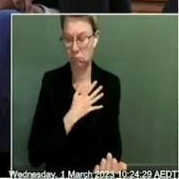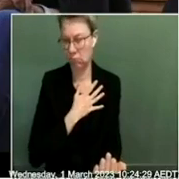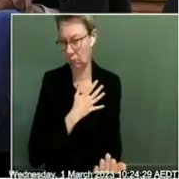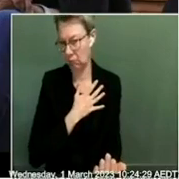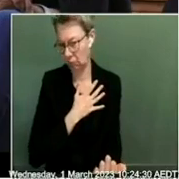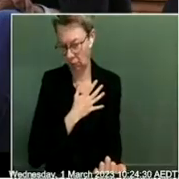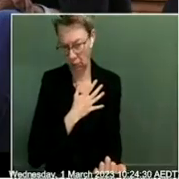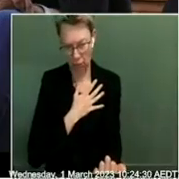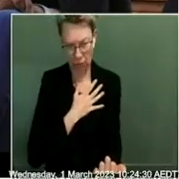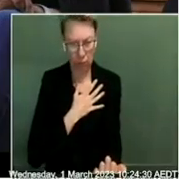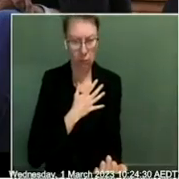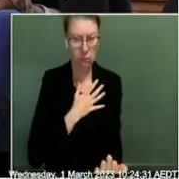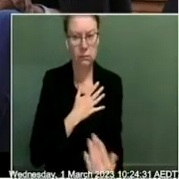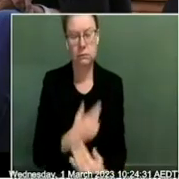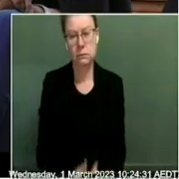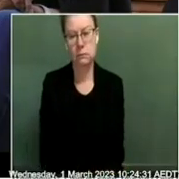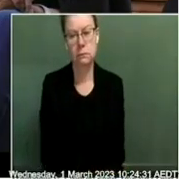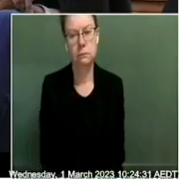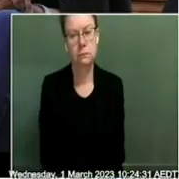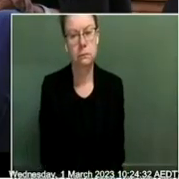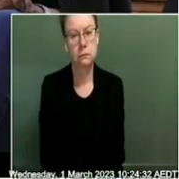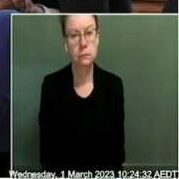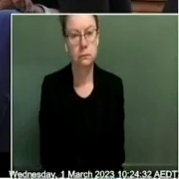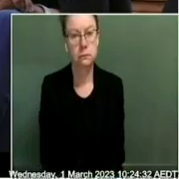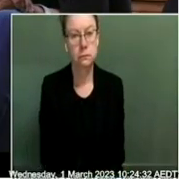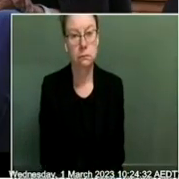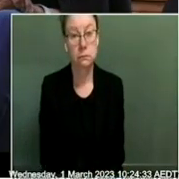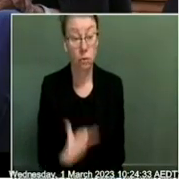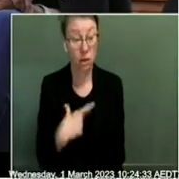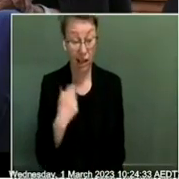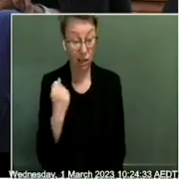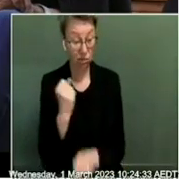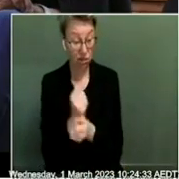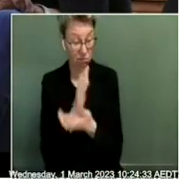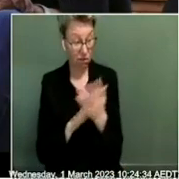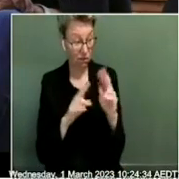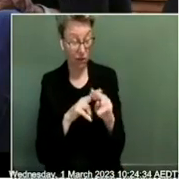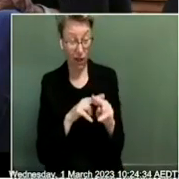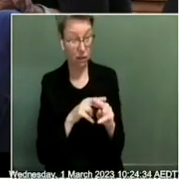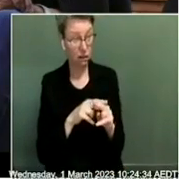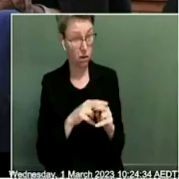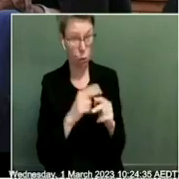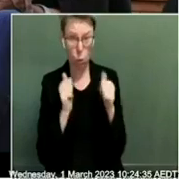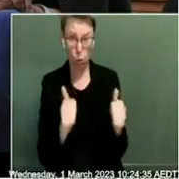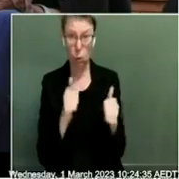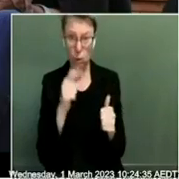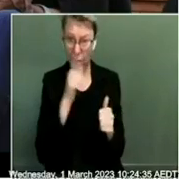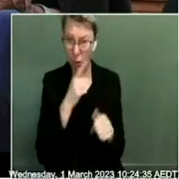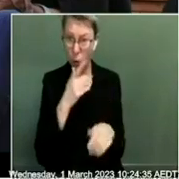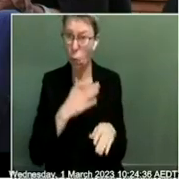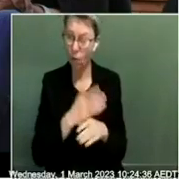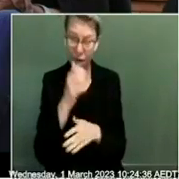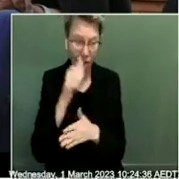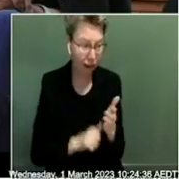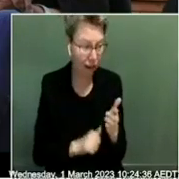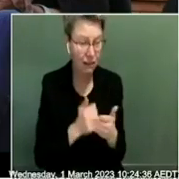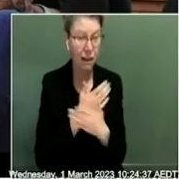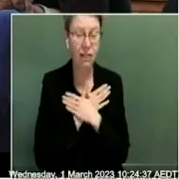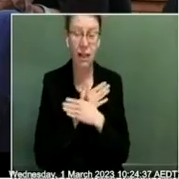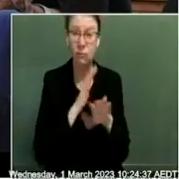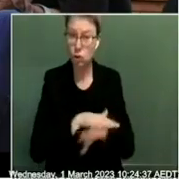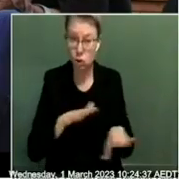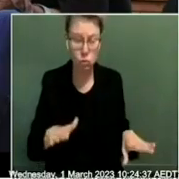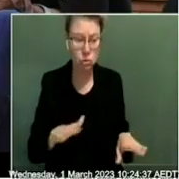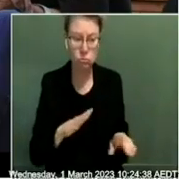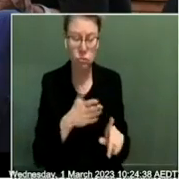Because our grandparents were good people. They were hard-working people. They loved their children. They lived and breathed for them. And then that